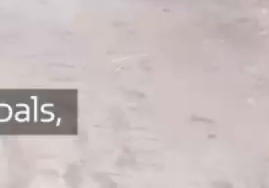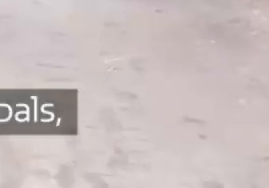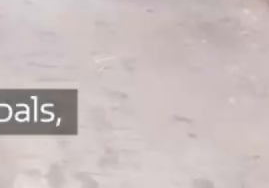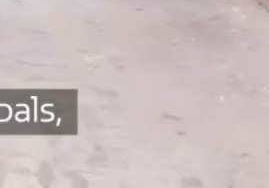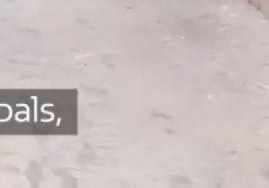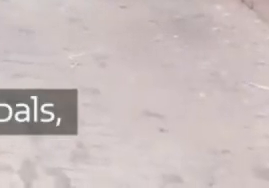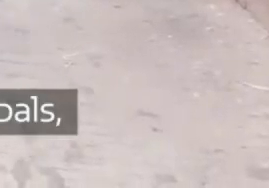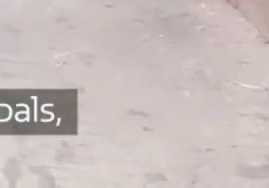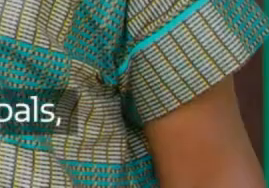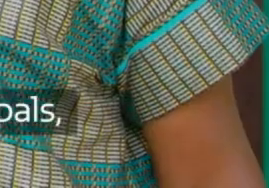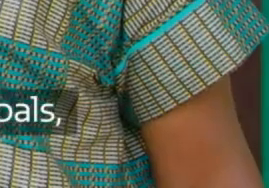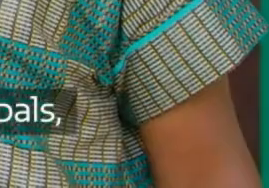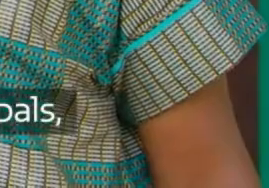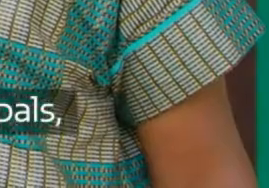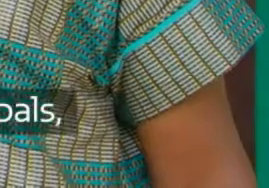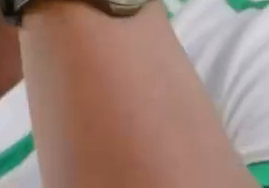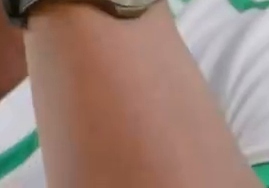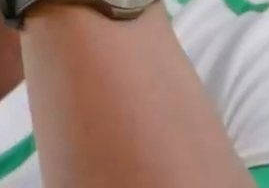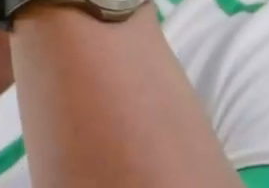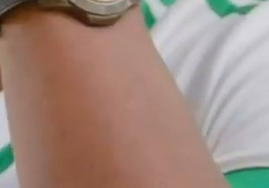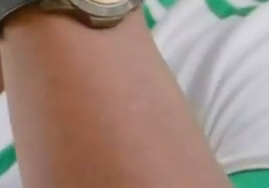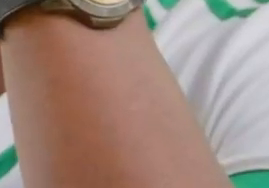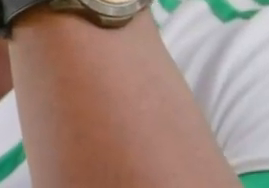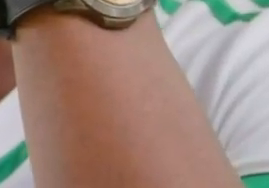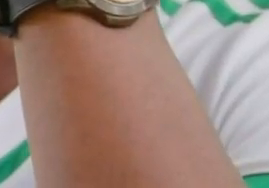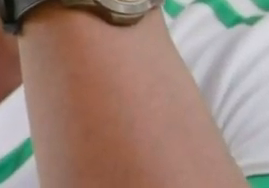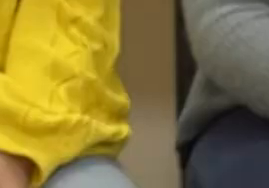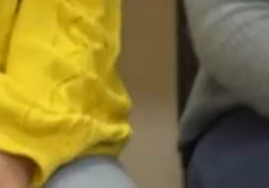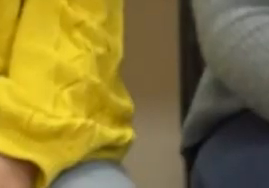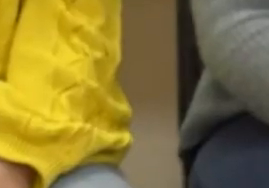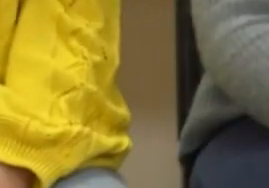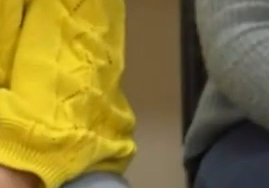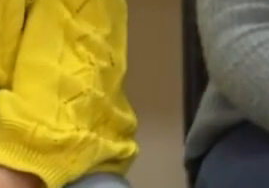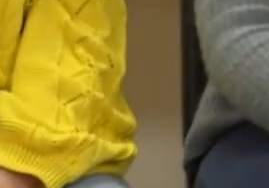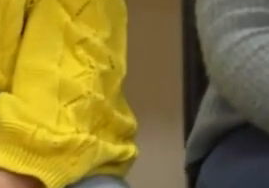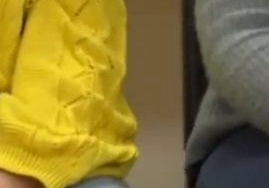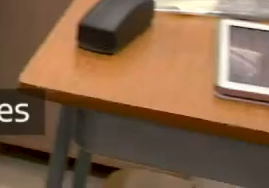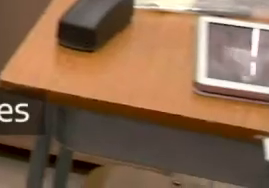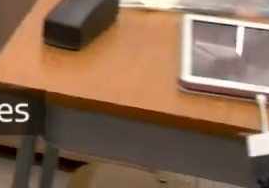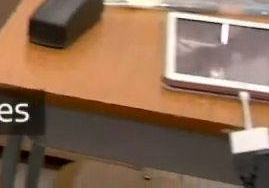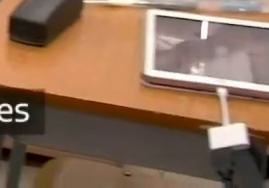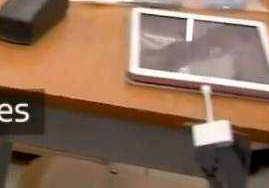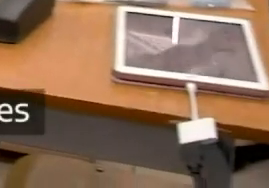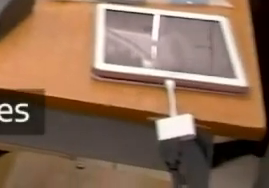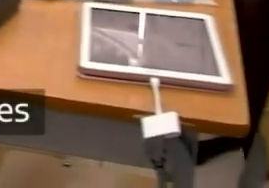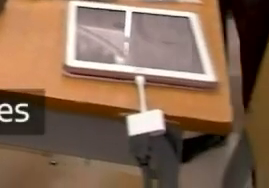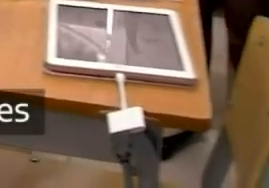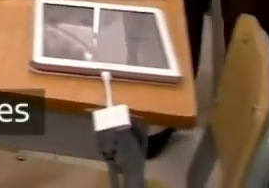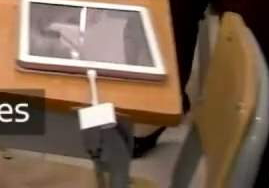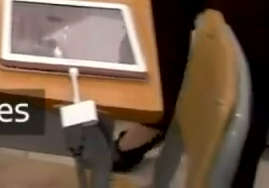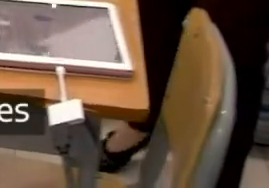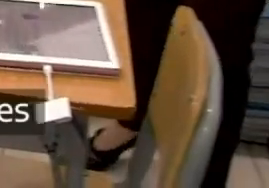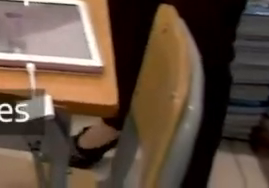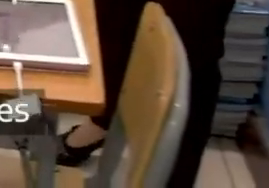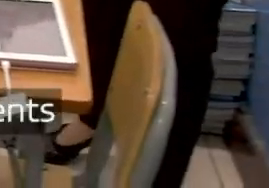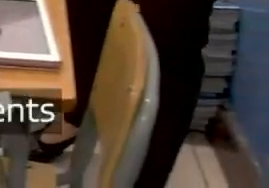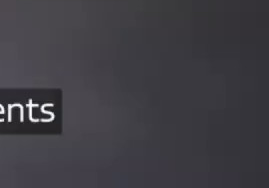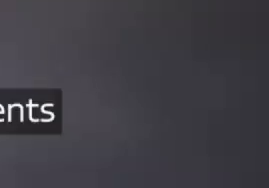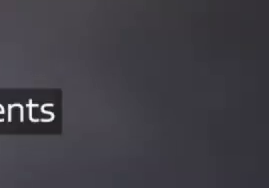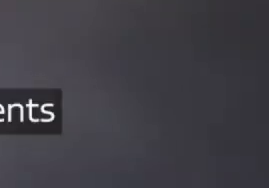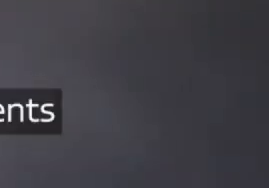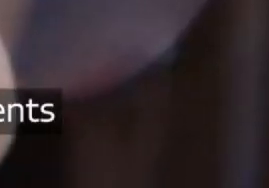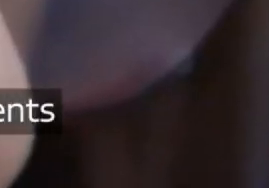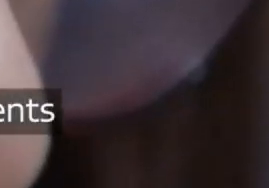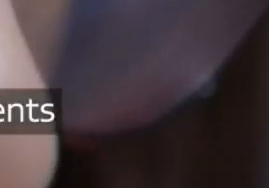policymakers, parents to principals, everyone will need to get involved. countries will need to understand the challenges